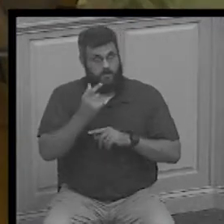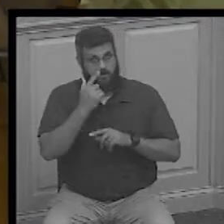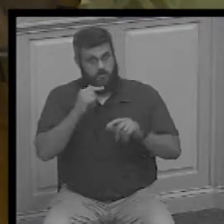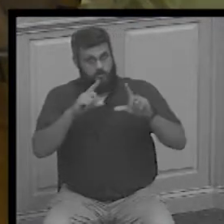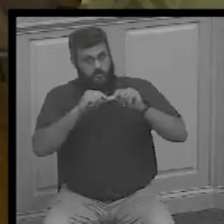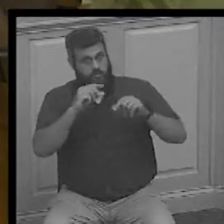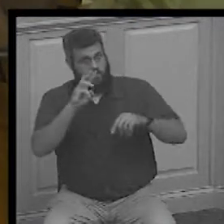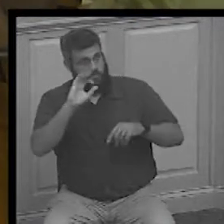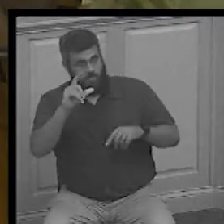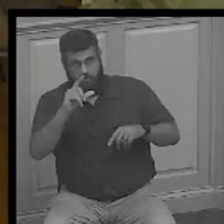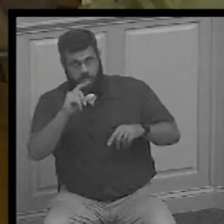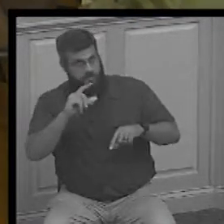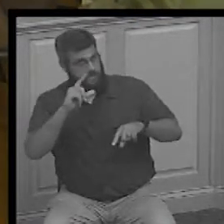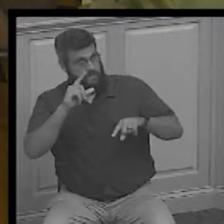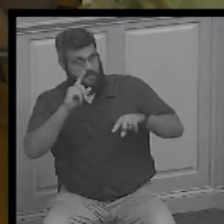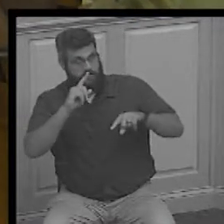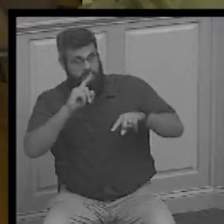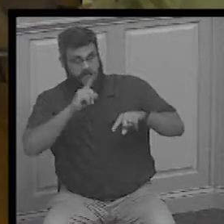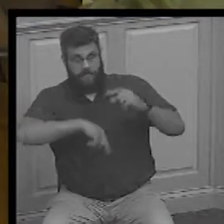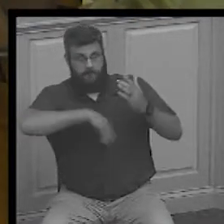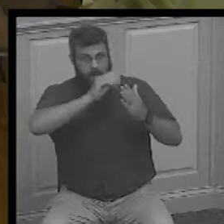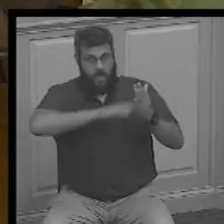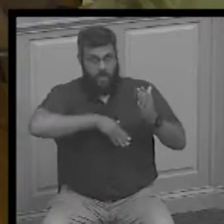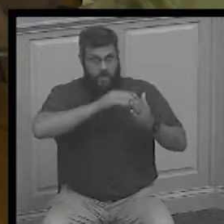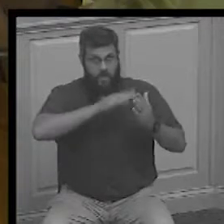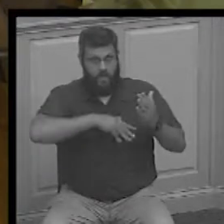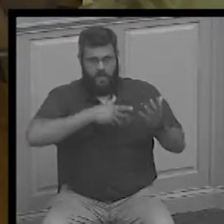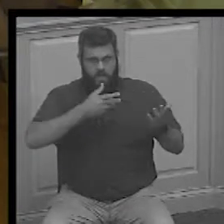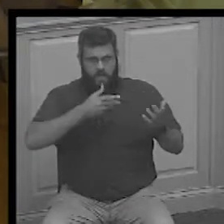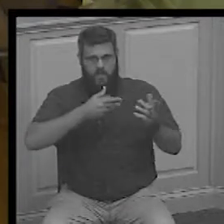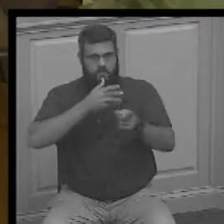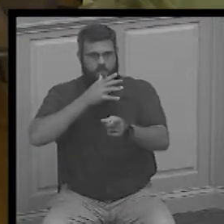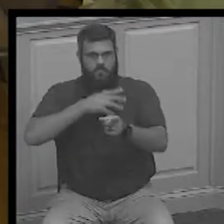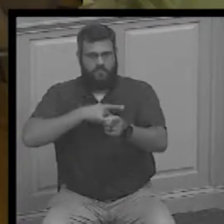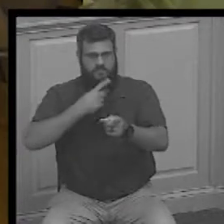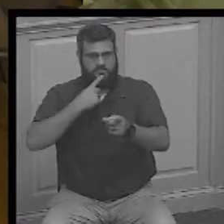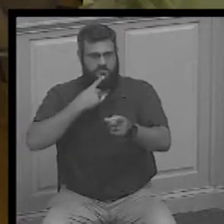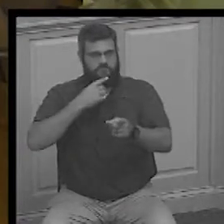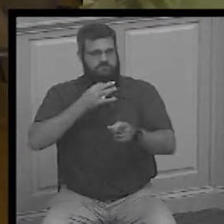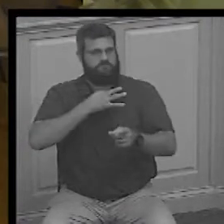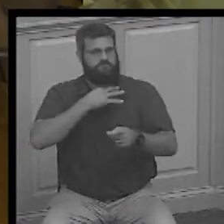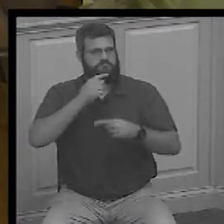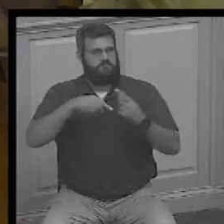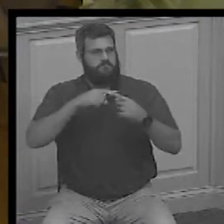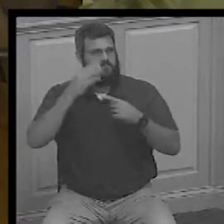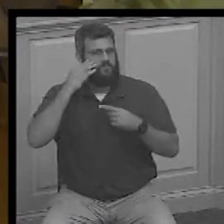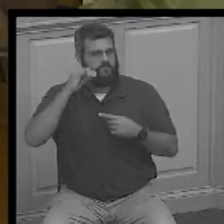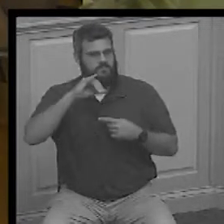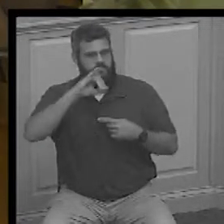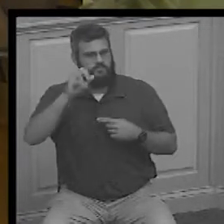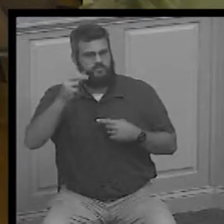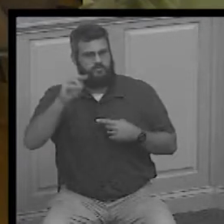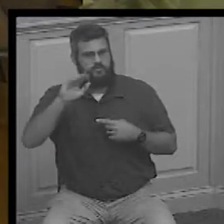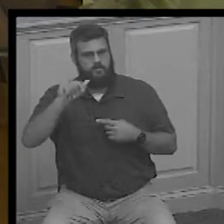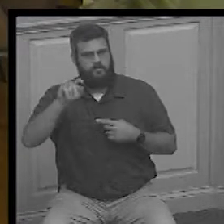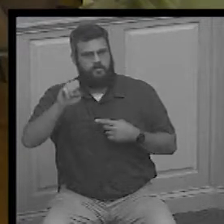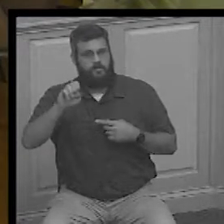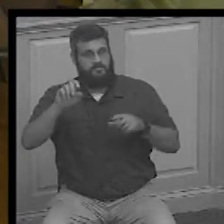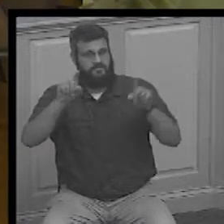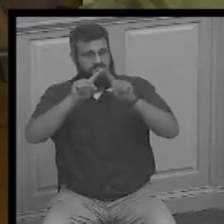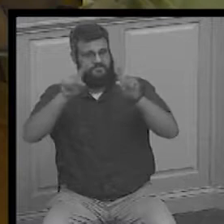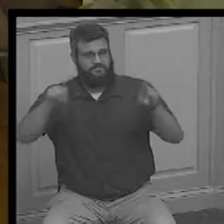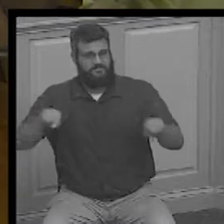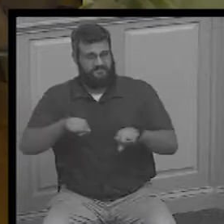wall, I think that's where we get into our Well, then, conundrum of- I'm wondering about the Bait, like the John Bait sign. That's